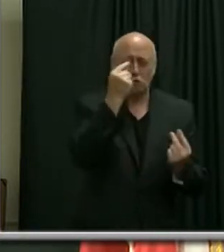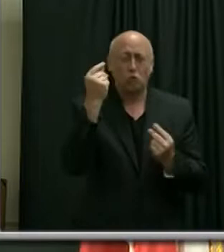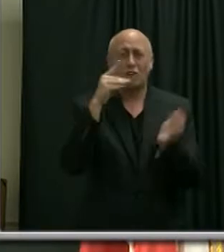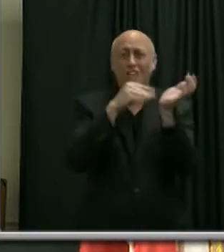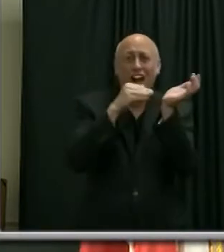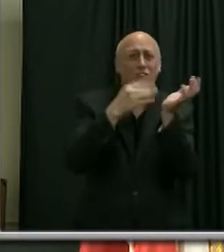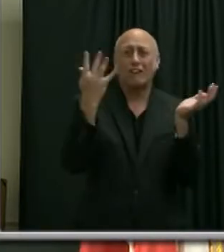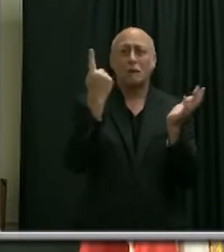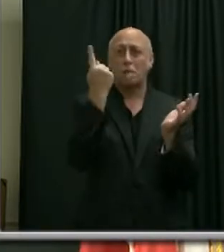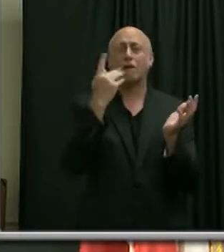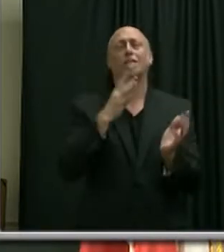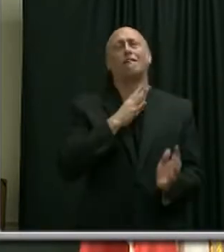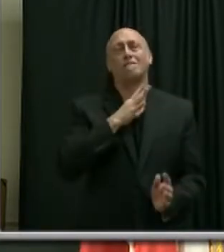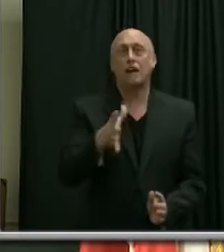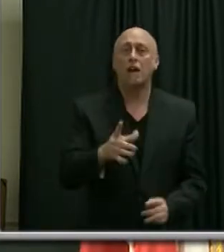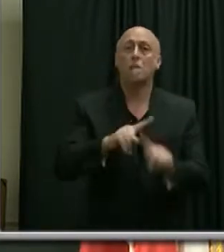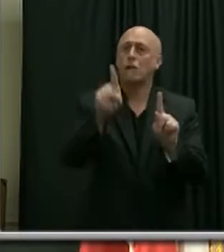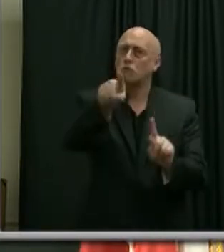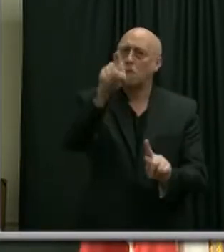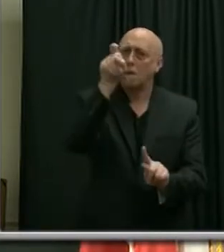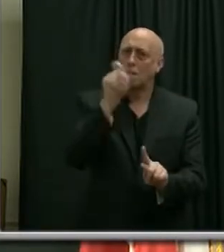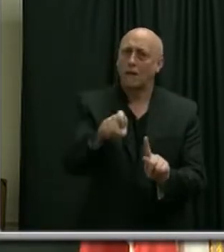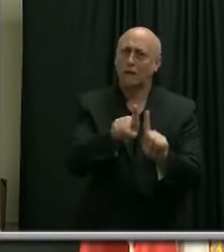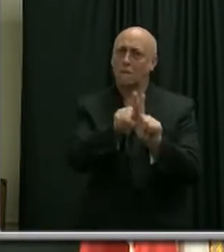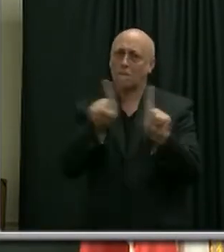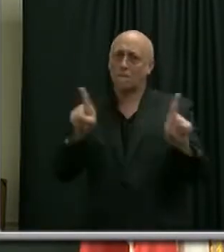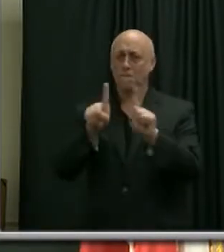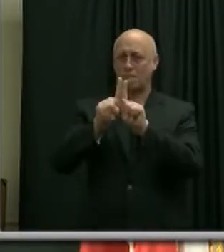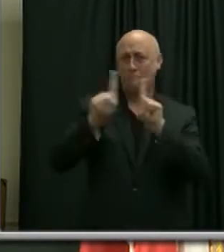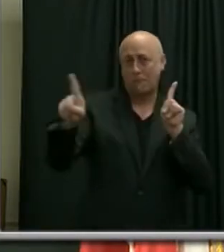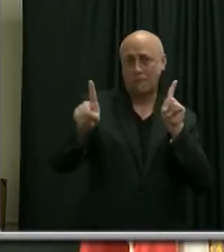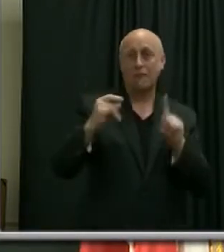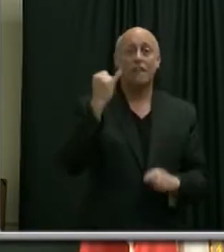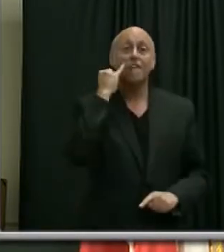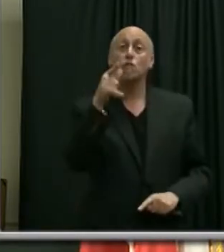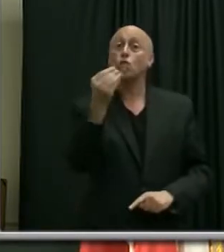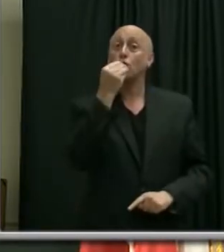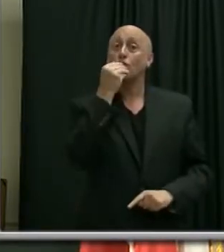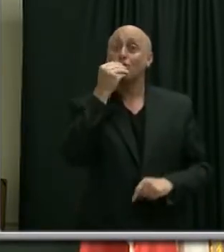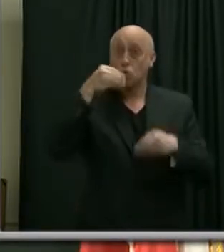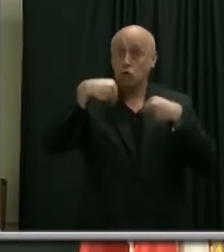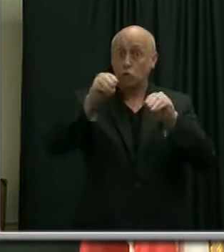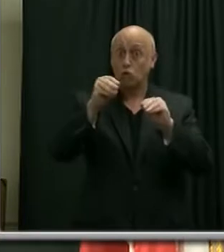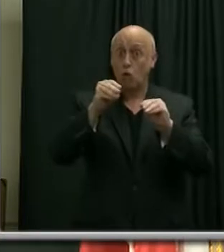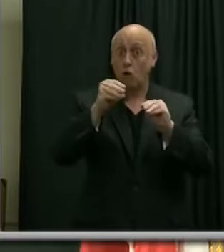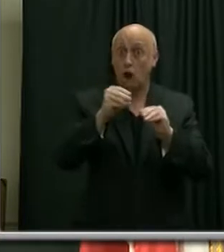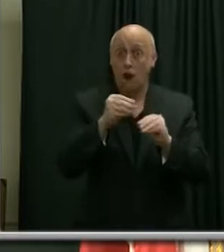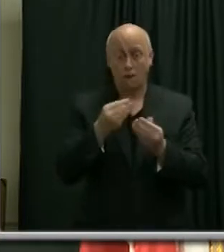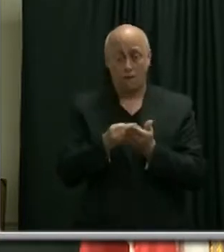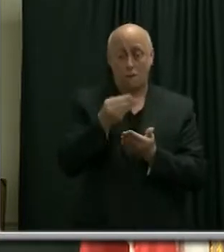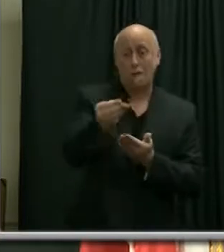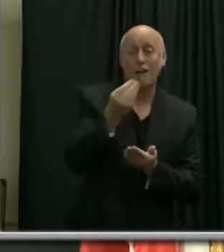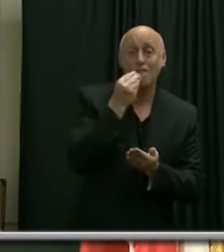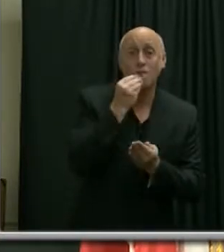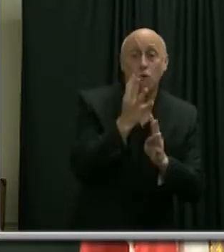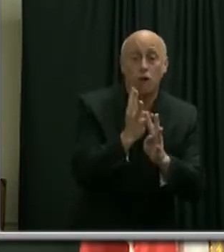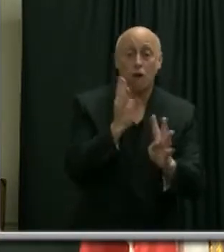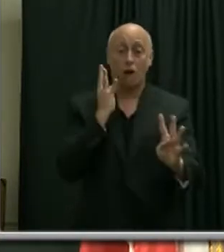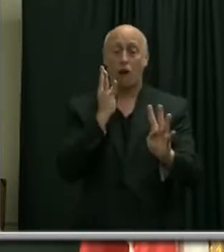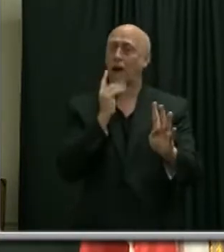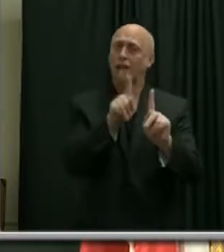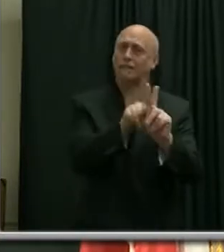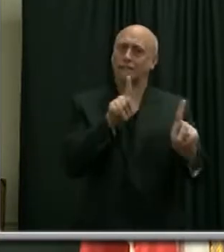others, spacing yourself out, and if you're in a checkout line, please make sure you have a lot of distance in front of you from the next